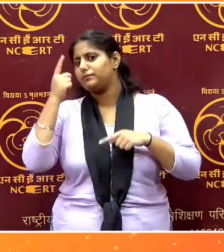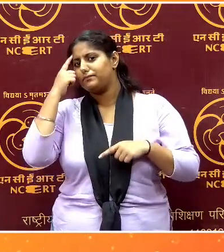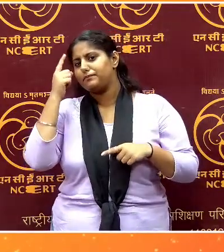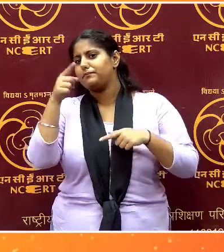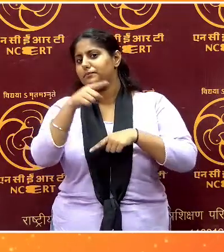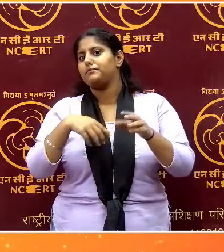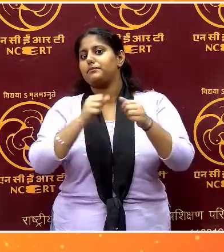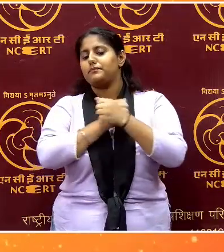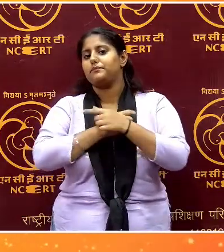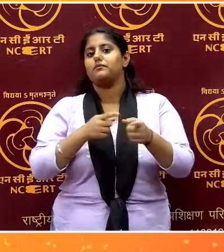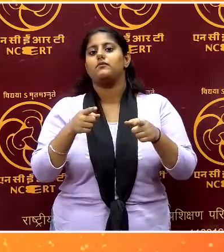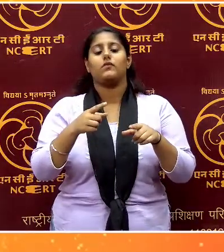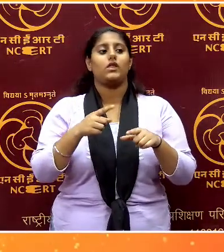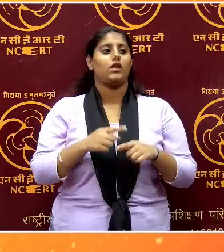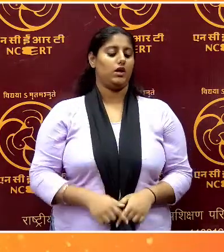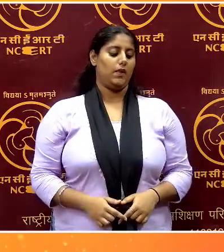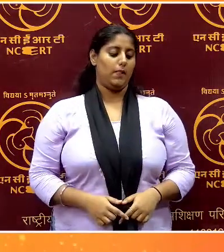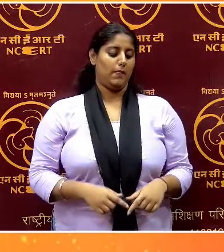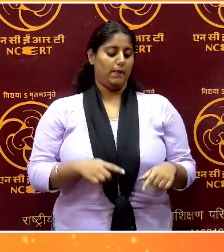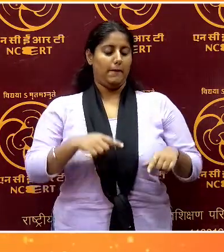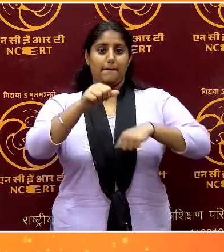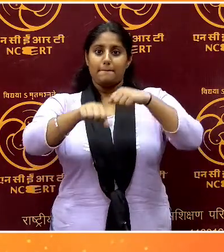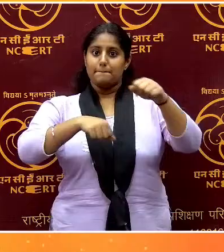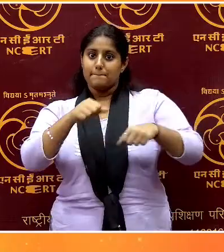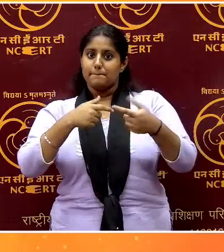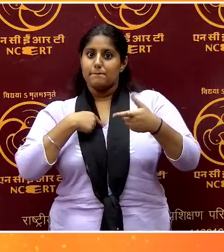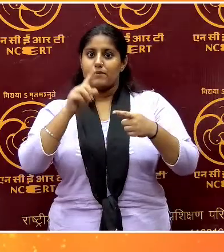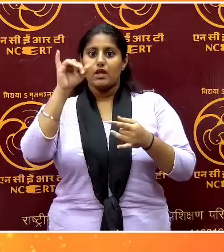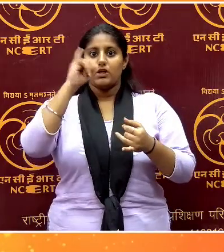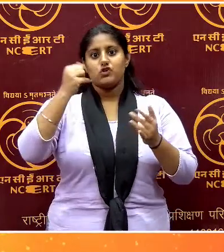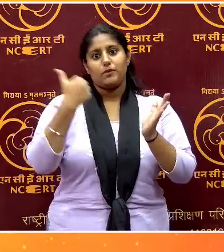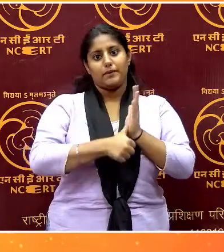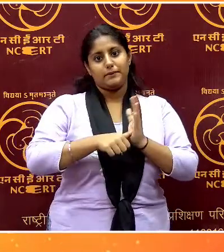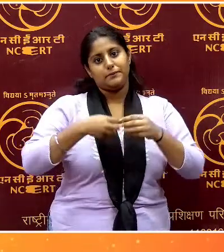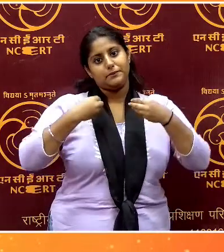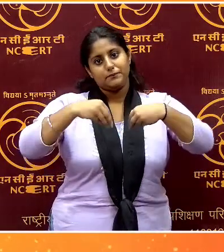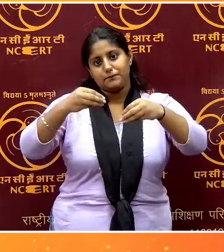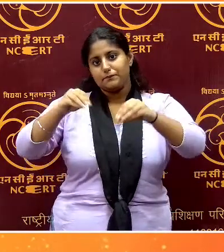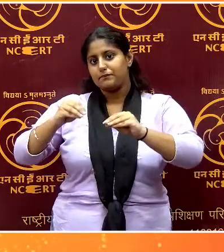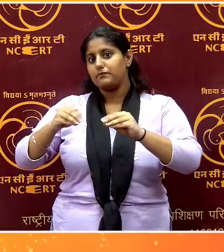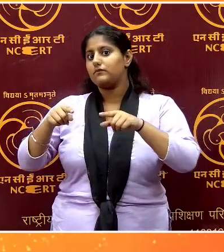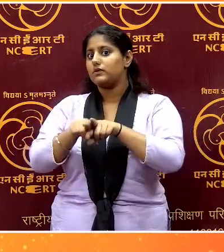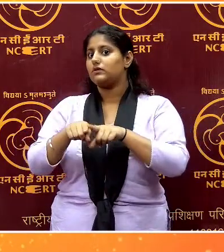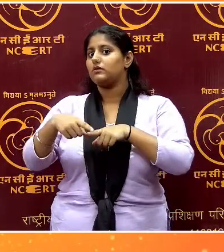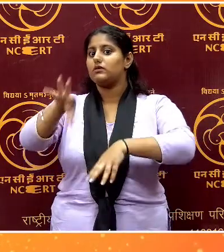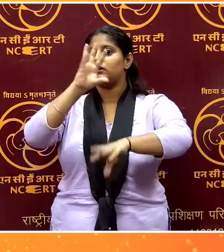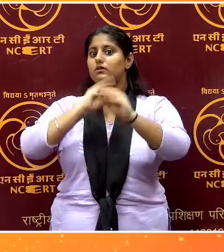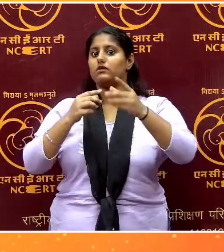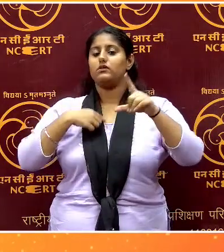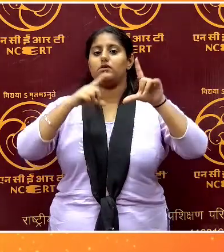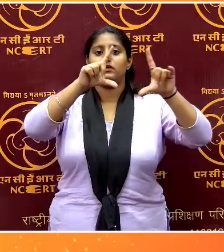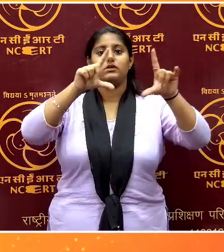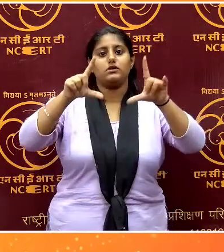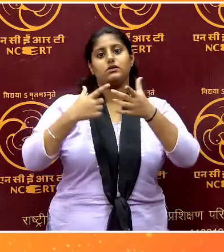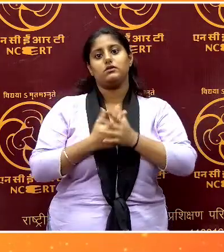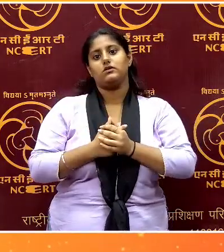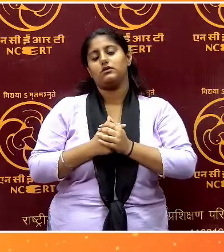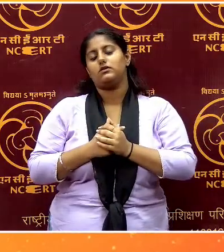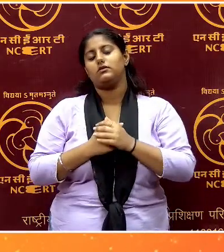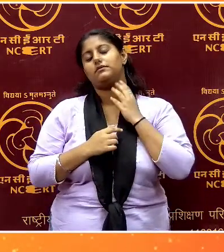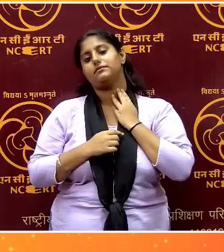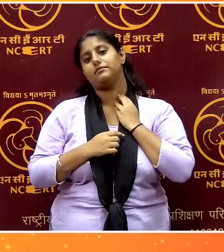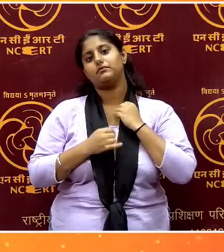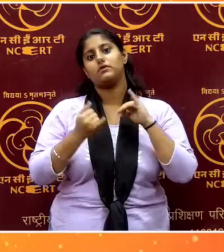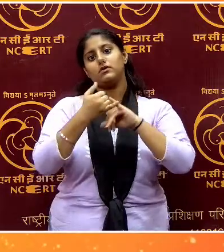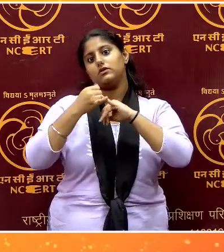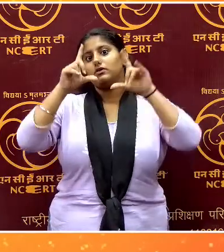A number of cycles sold during 6 months in a particular So outlet is learners given take here. a screenshot of this screen Yes. and They have give to